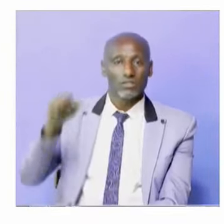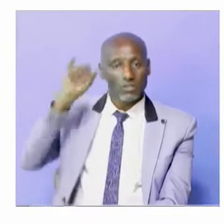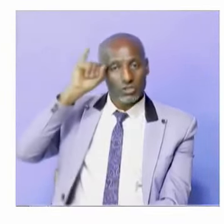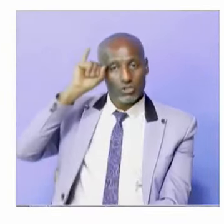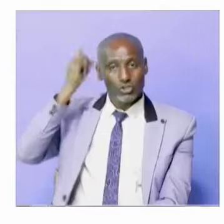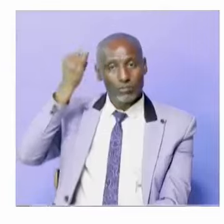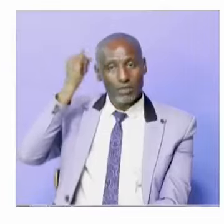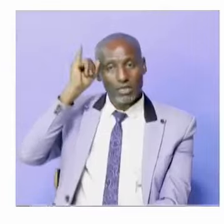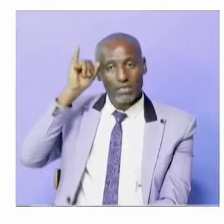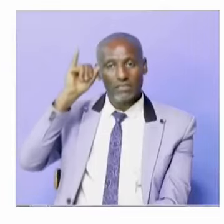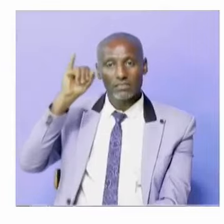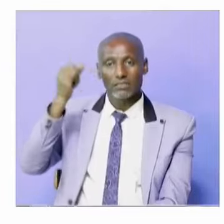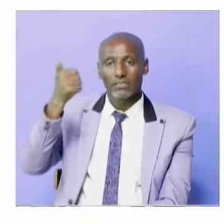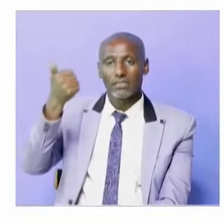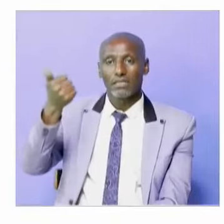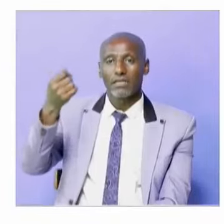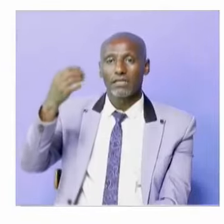Jamal.